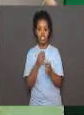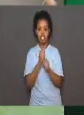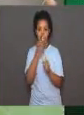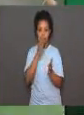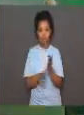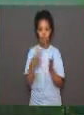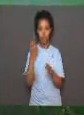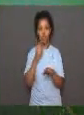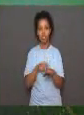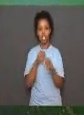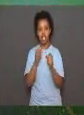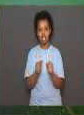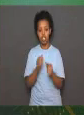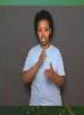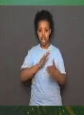every time.